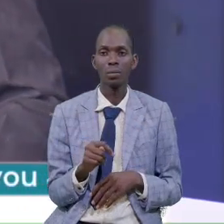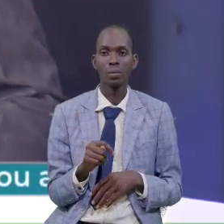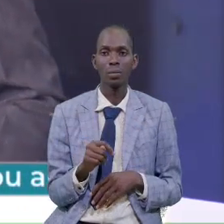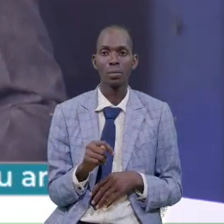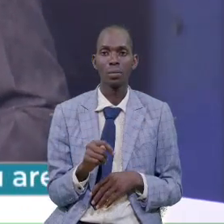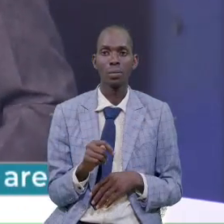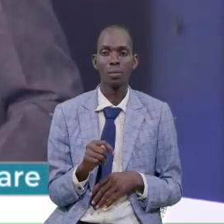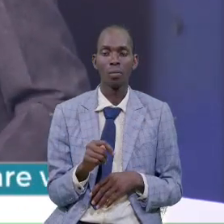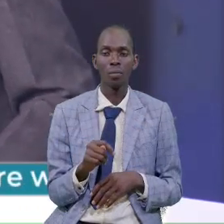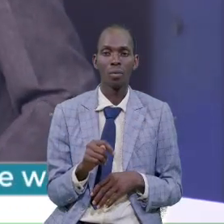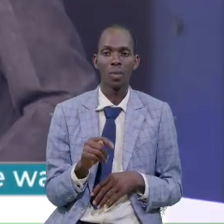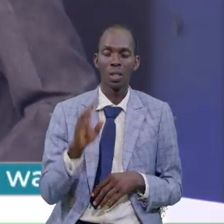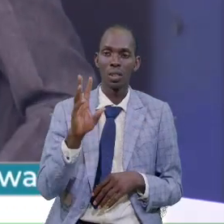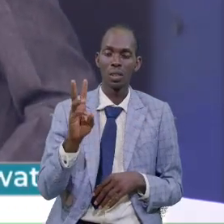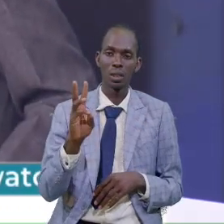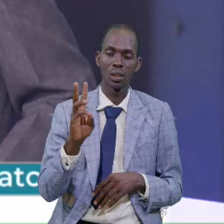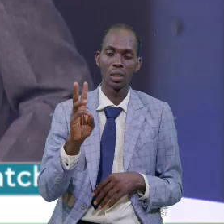p.m.